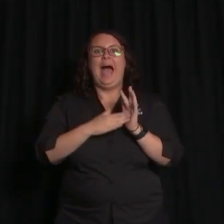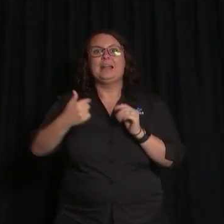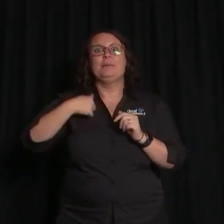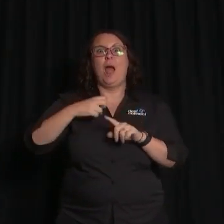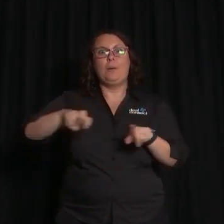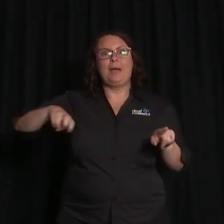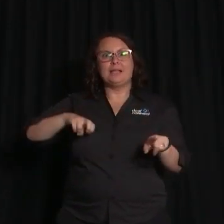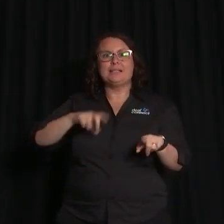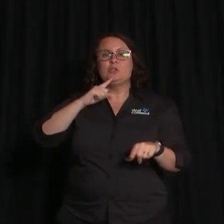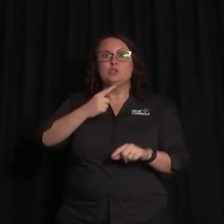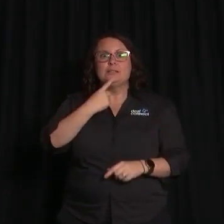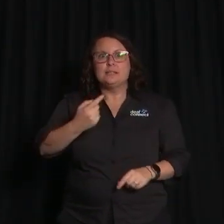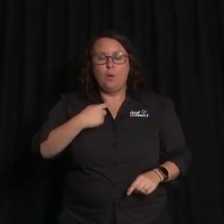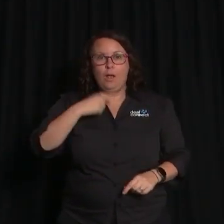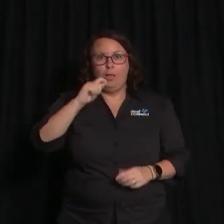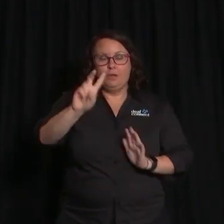when it was announced.